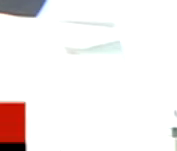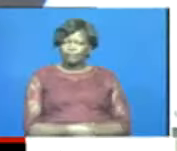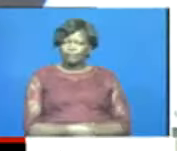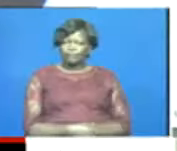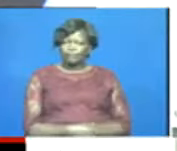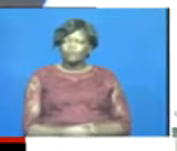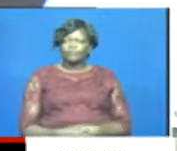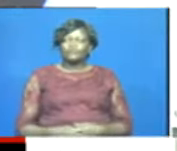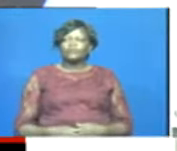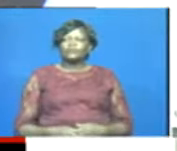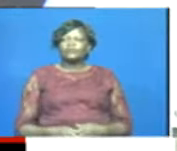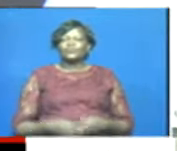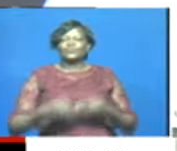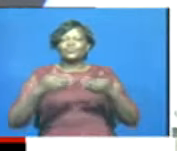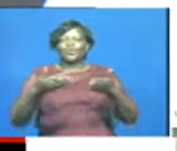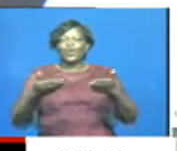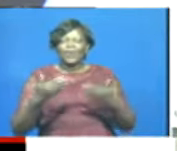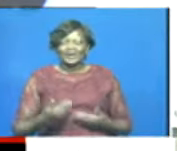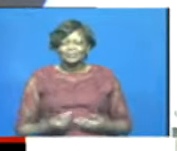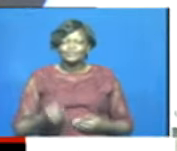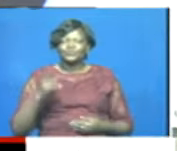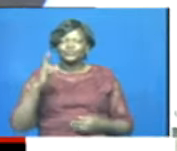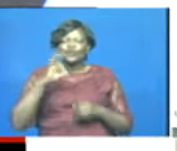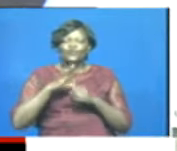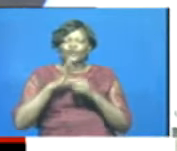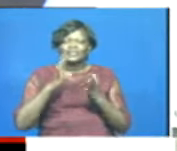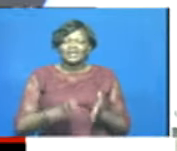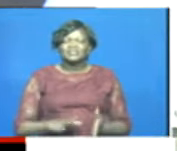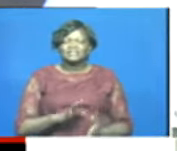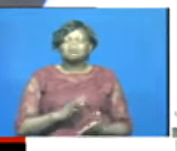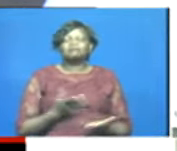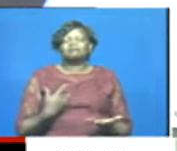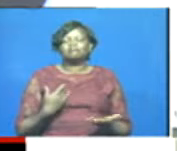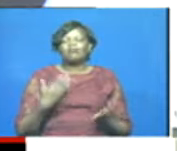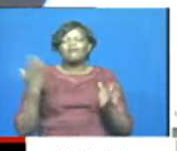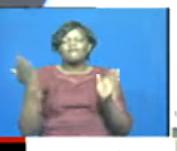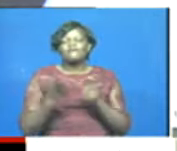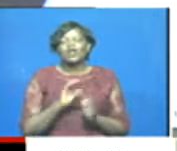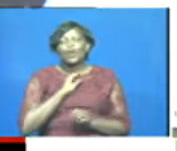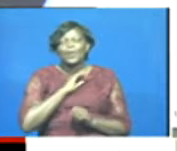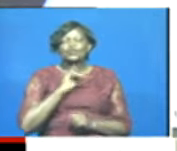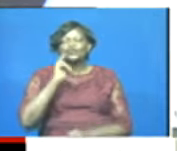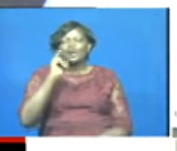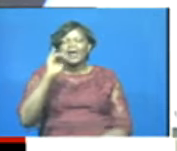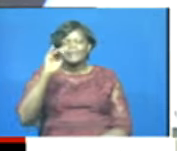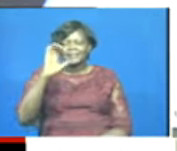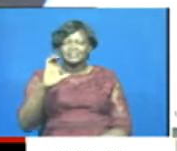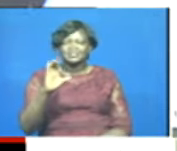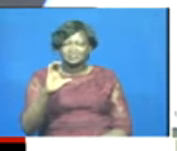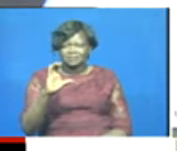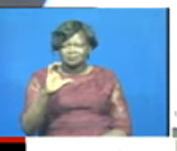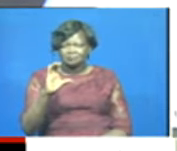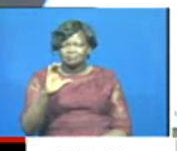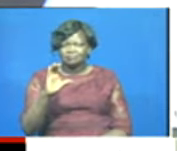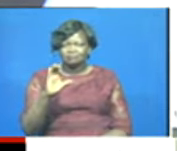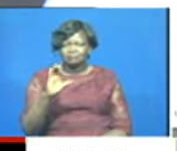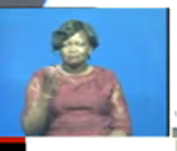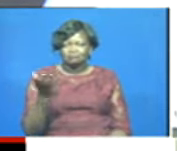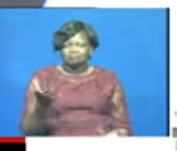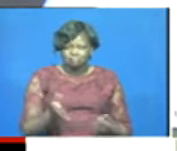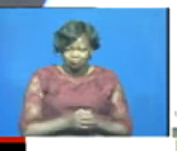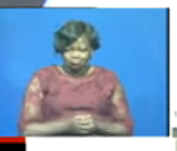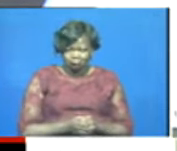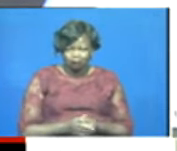Welcome back to Prime Edition. Two voters have filed a complaint to the Independent Electoral and Boundaries Commission Dispute Committee seeking